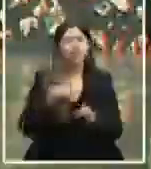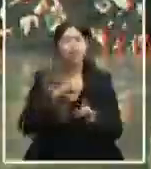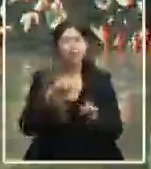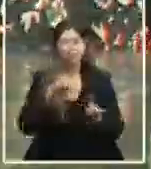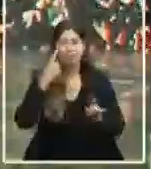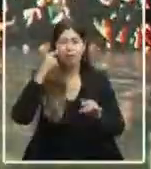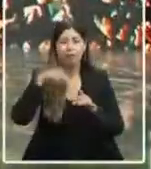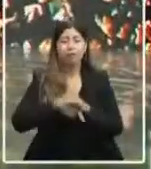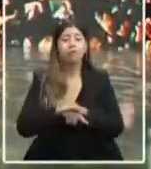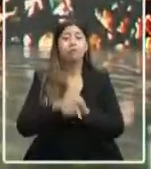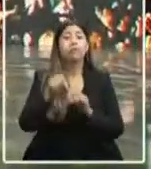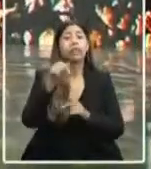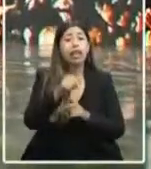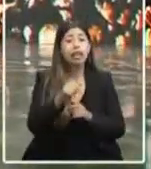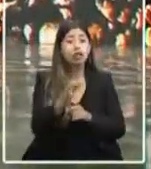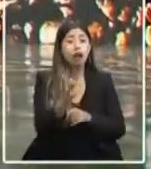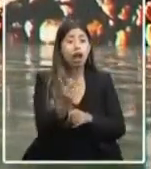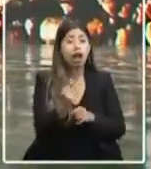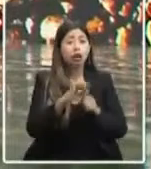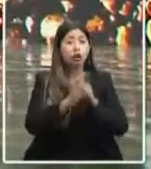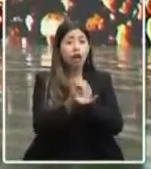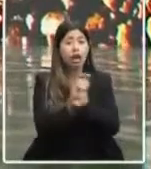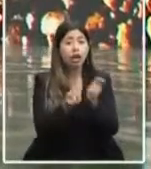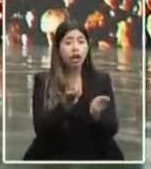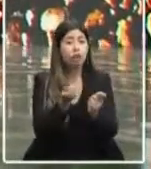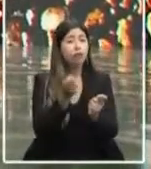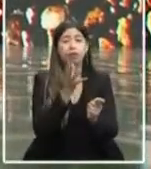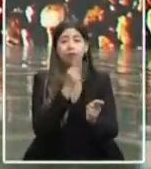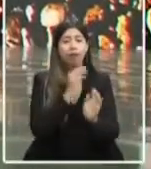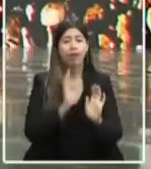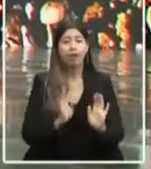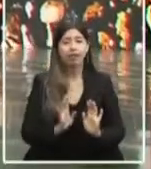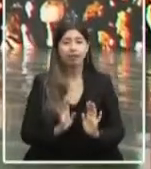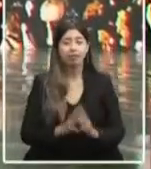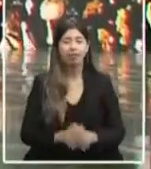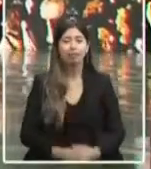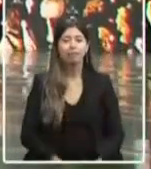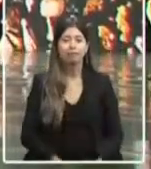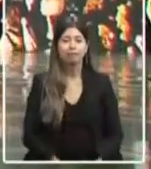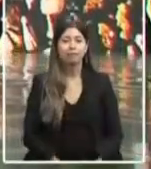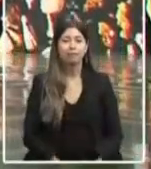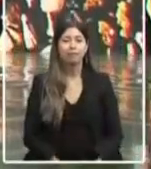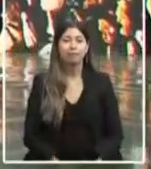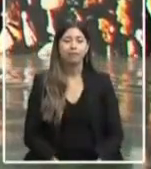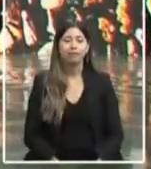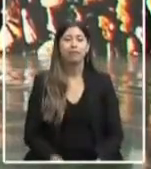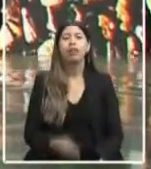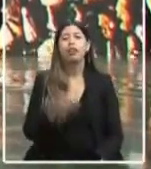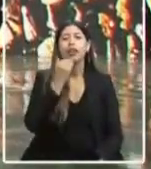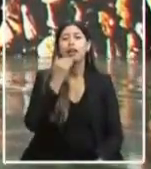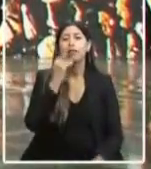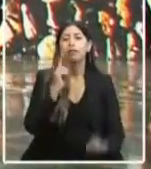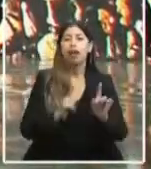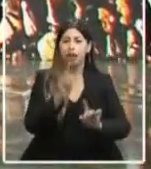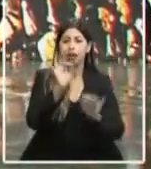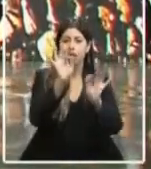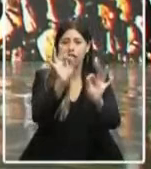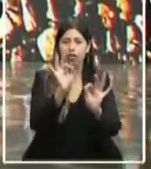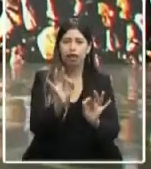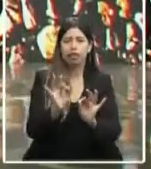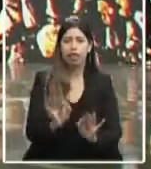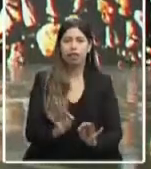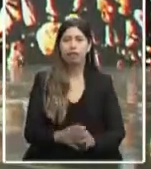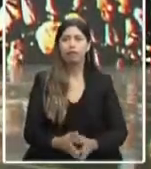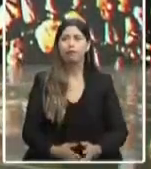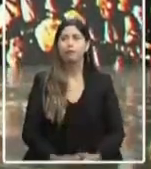if there are, only bits and pieces of it are. And so the review essentially asks us to take